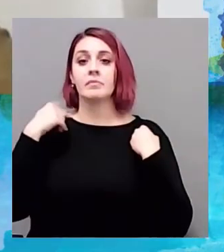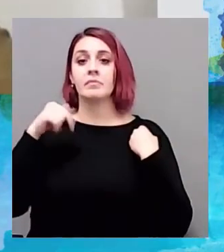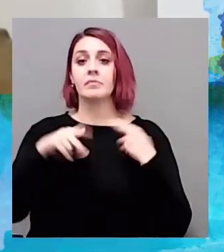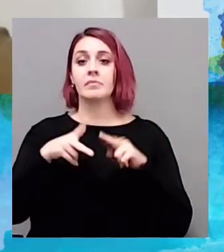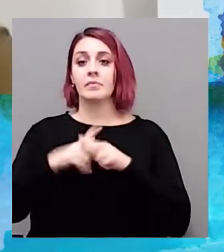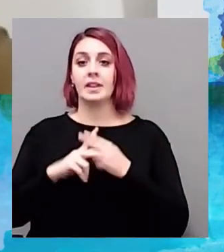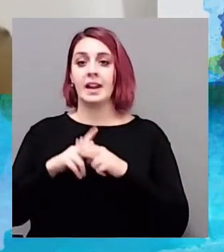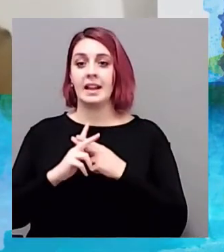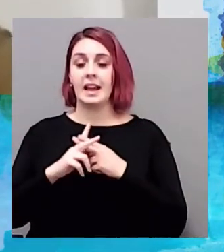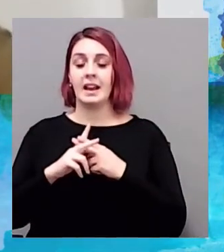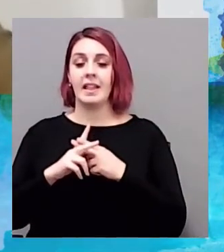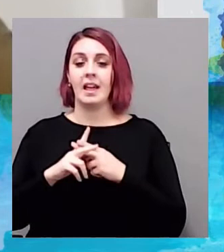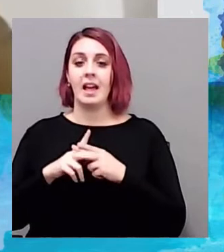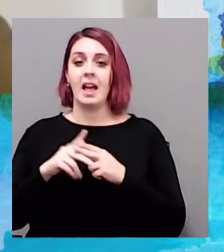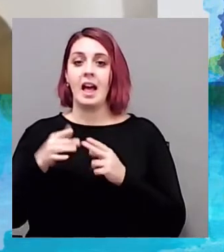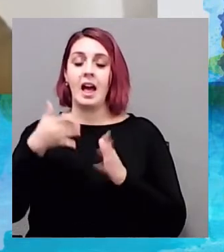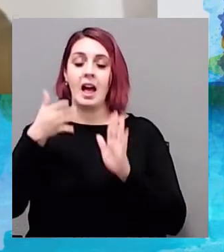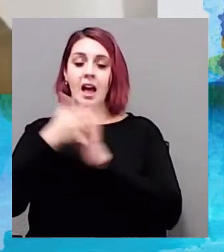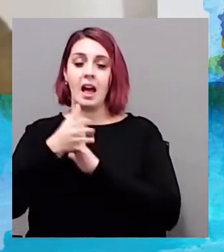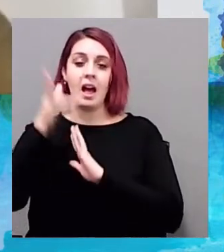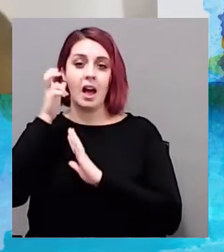and I'm going to make this presentation